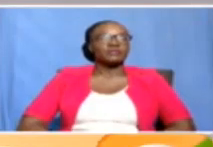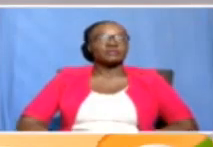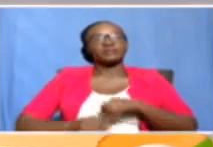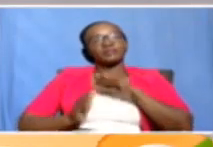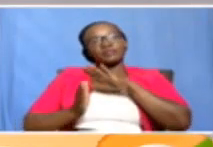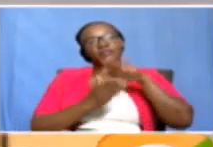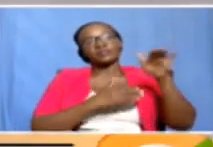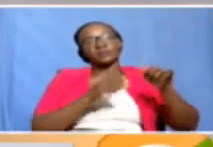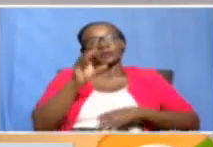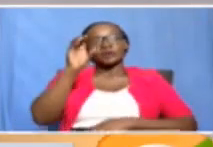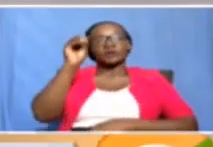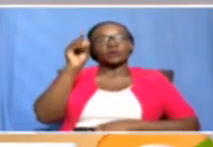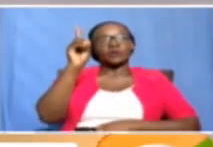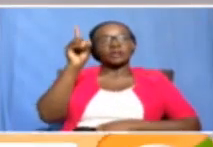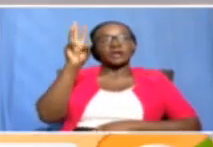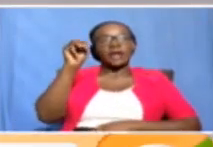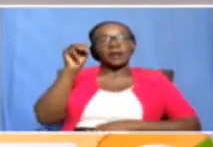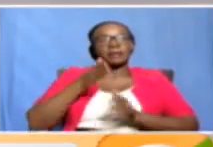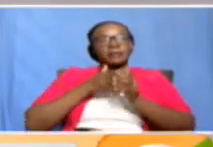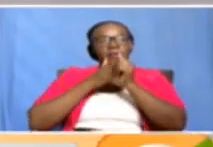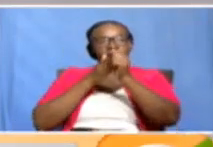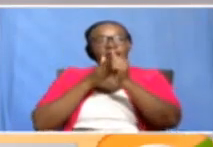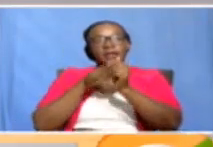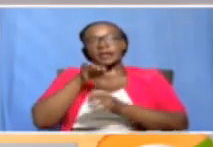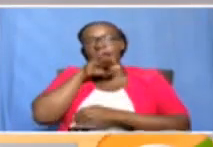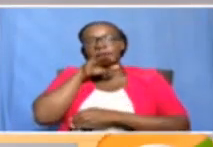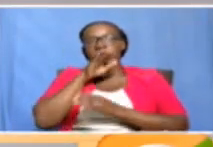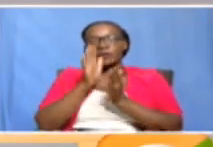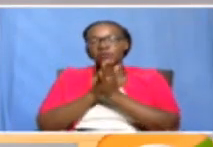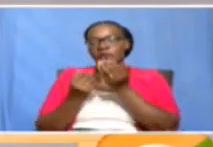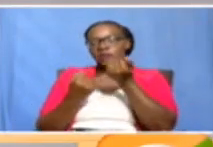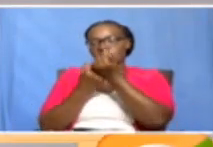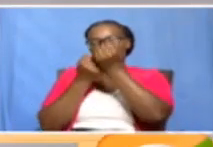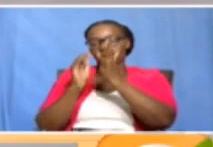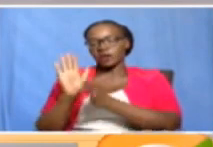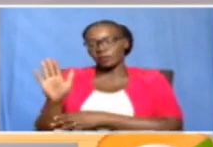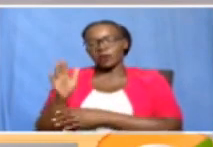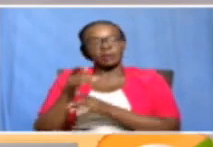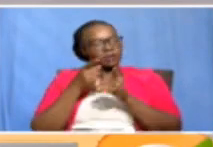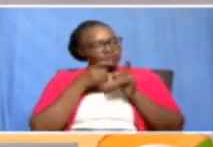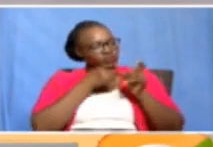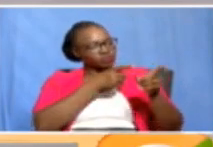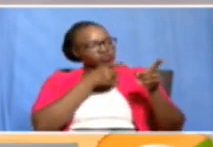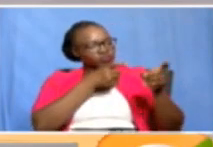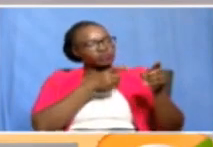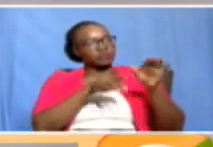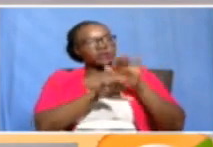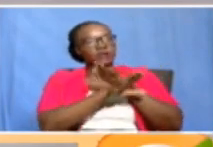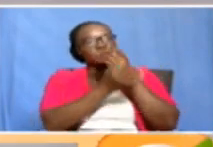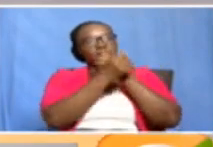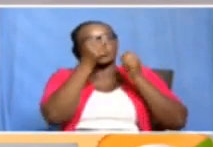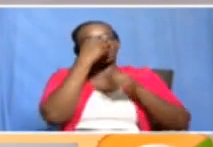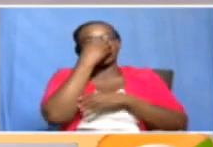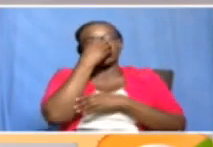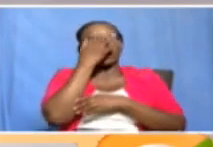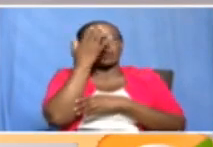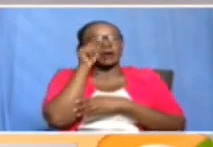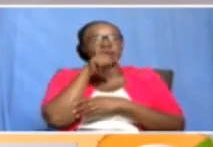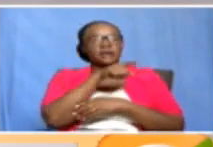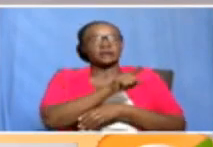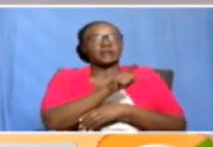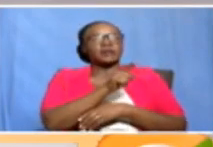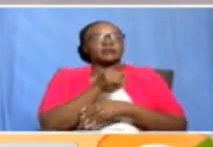ODM leader Raila Odinga and his allies have hit back at Deputy President William Ruto, accusing him of running an early